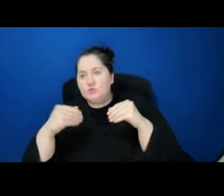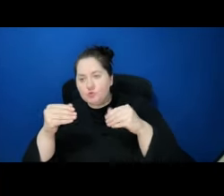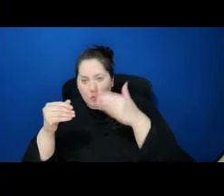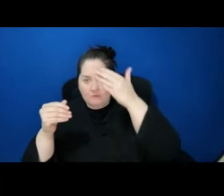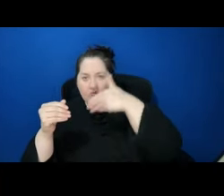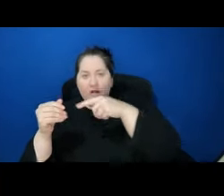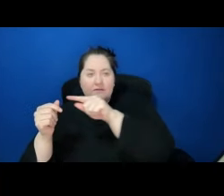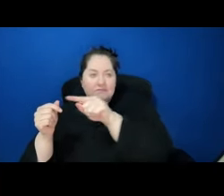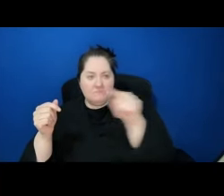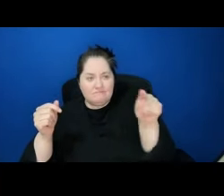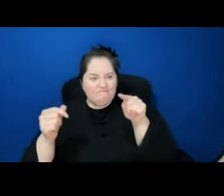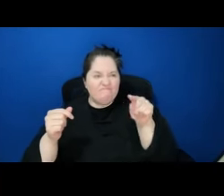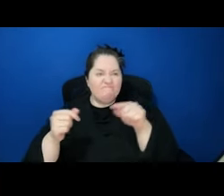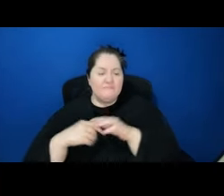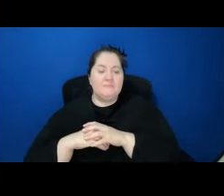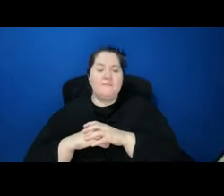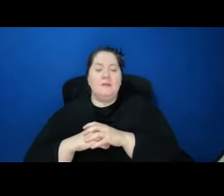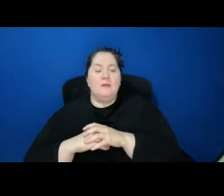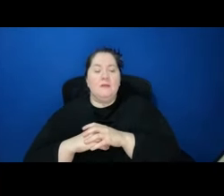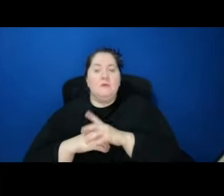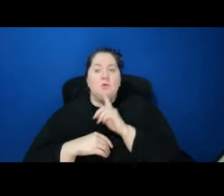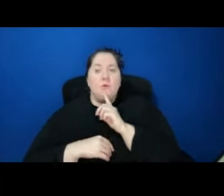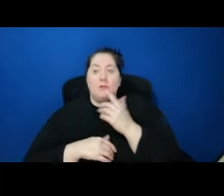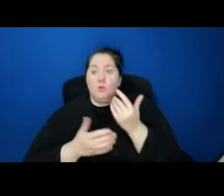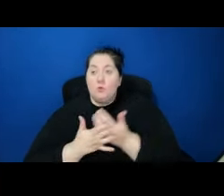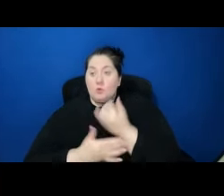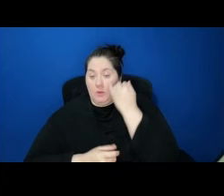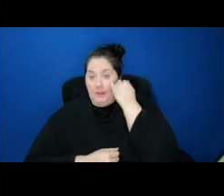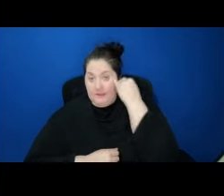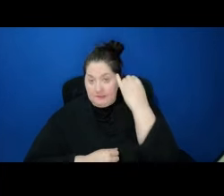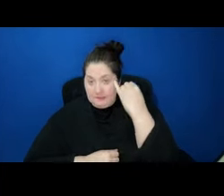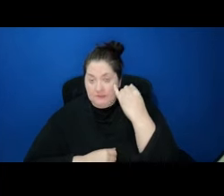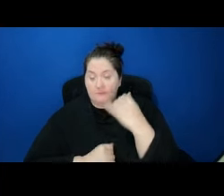neighborhoods. But this is really a new idea